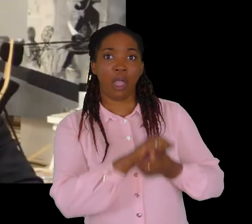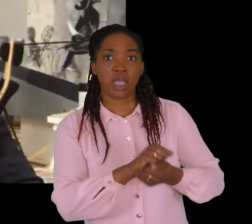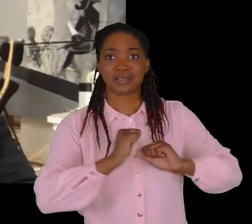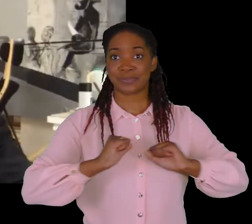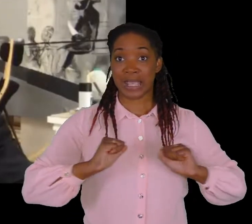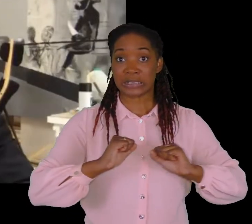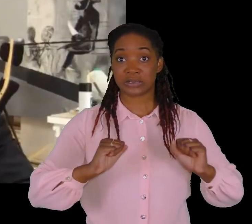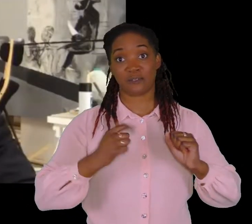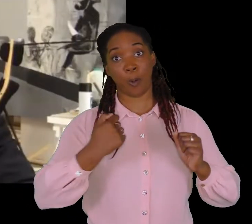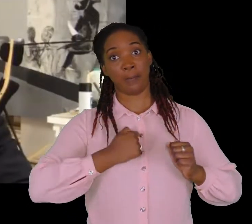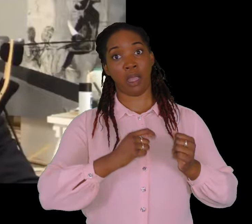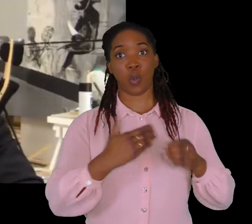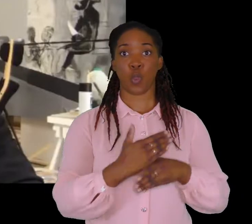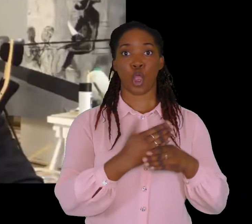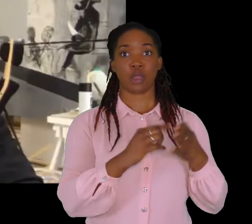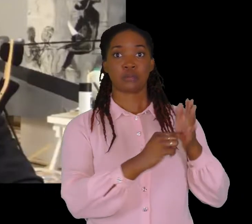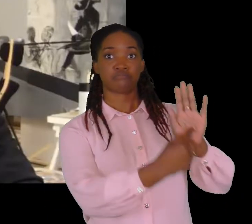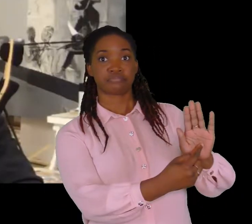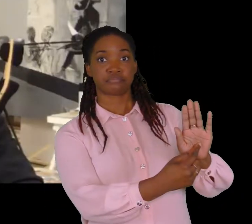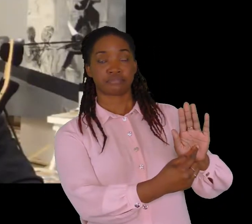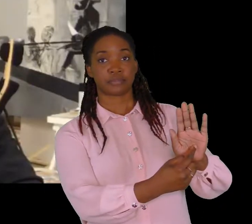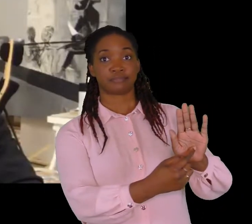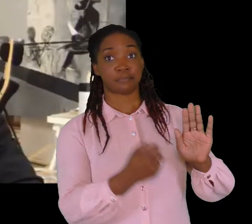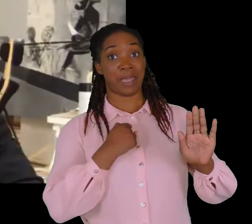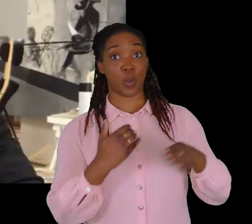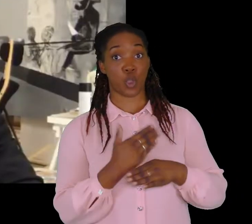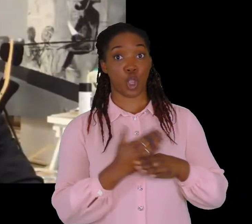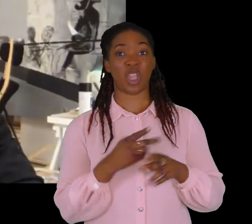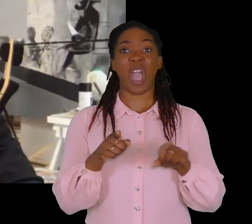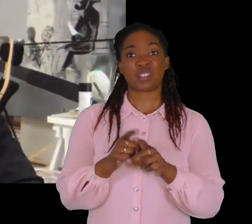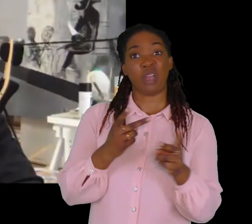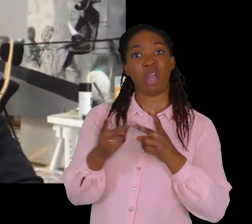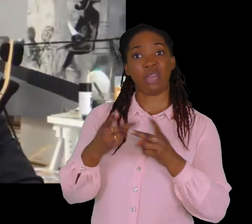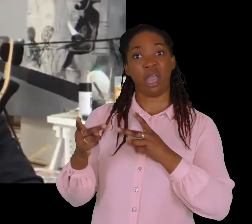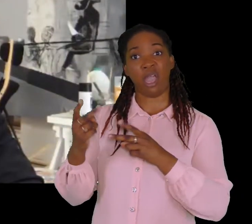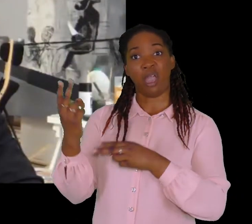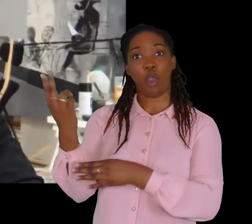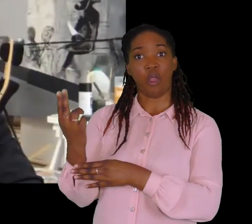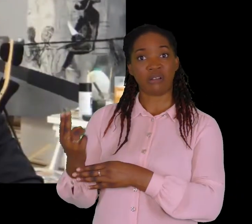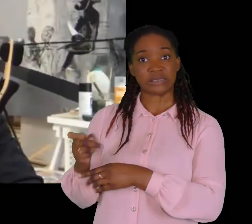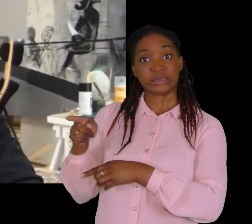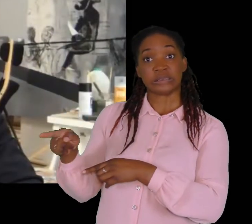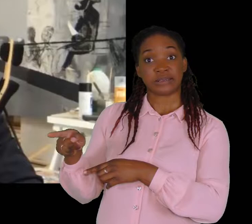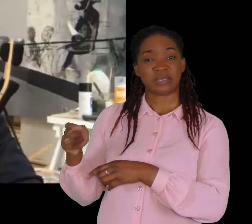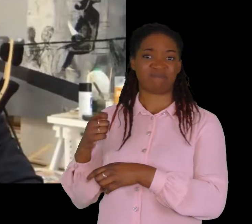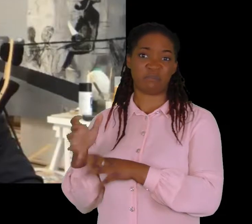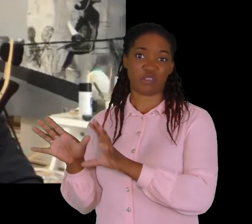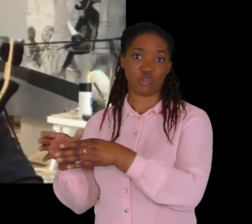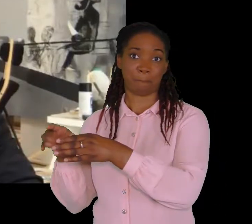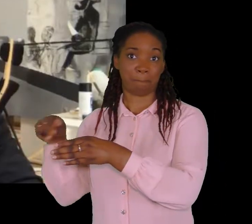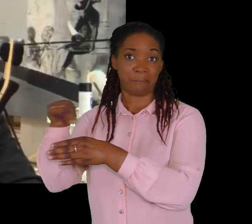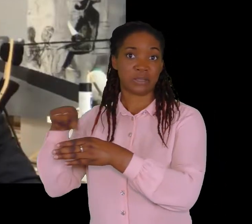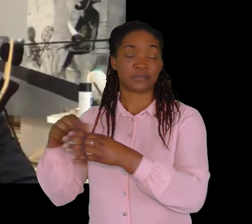hire space to show my work, so actually paying them to show my work as well as work by the other artists who I had founded my group